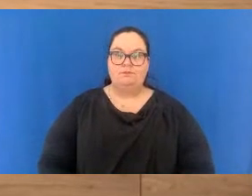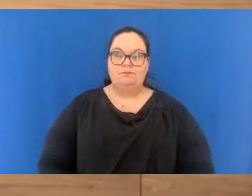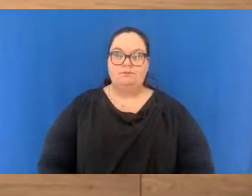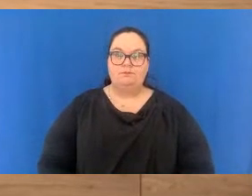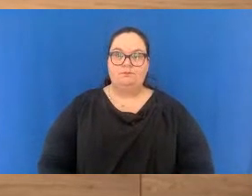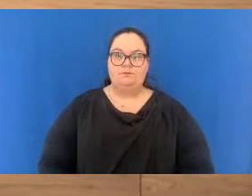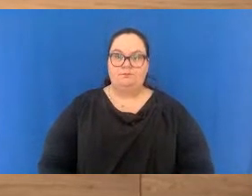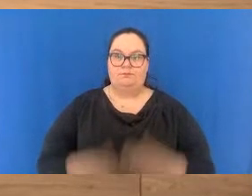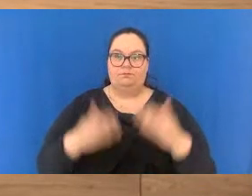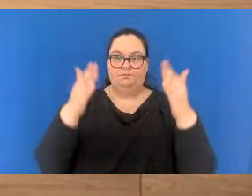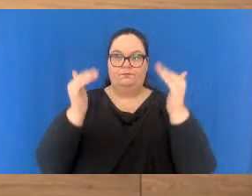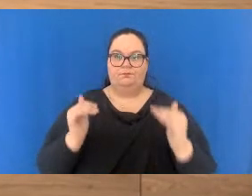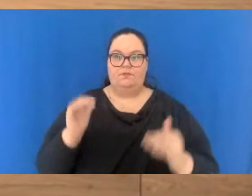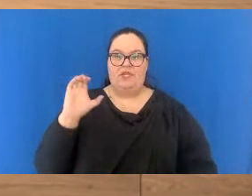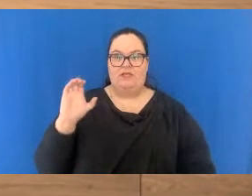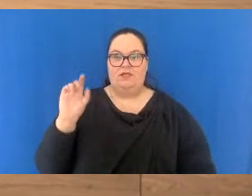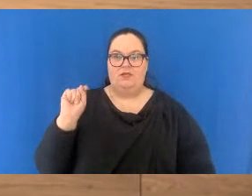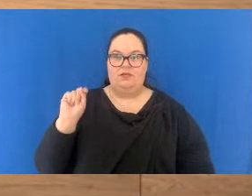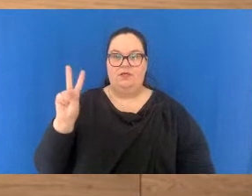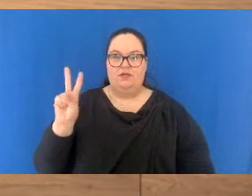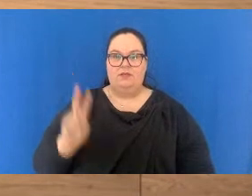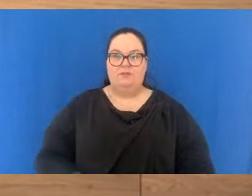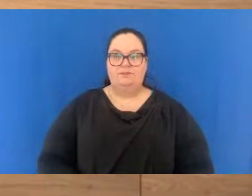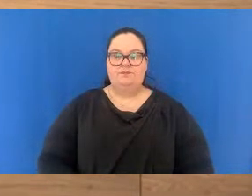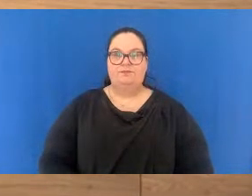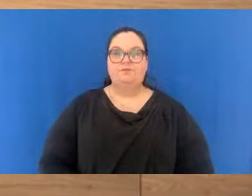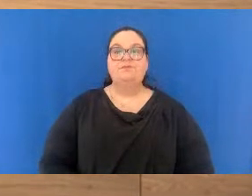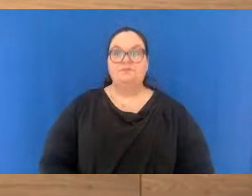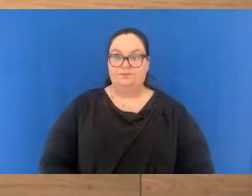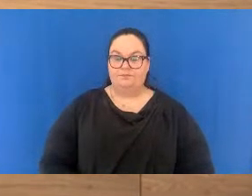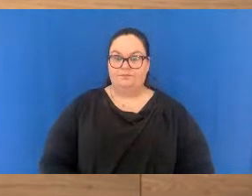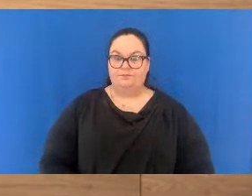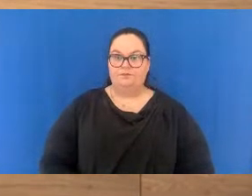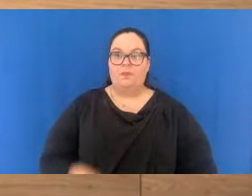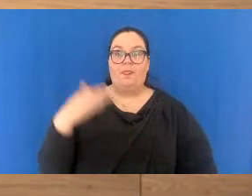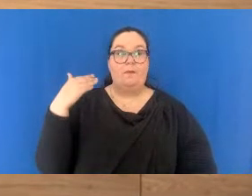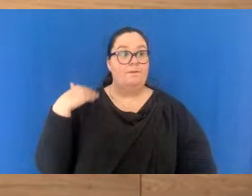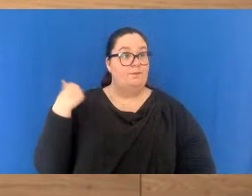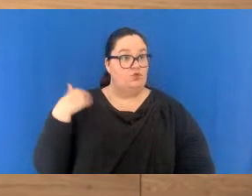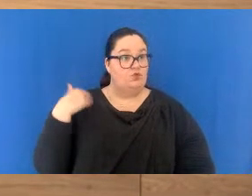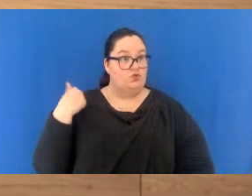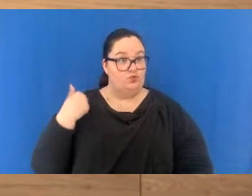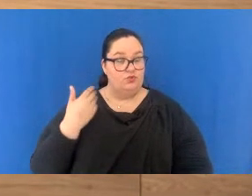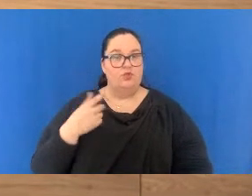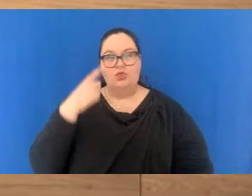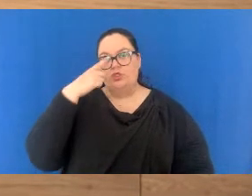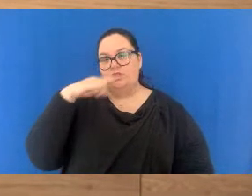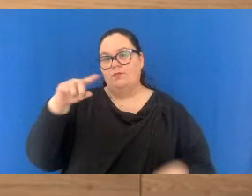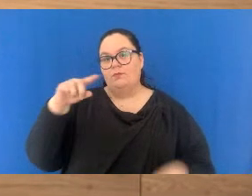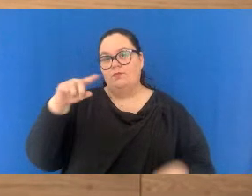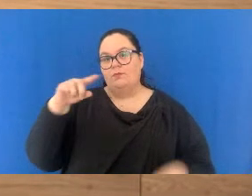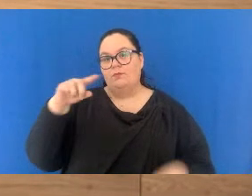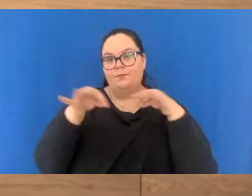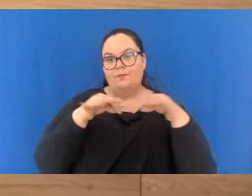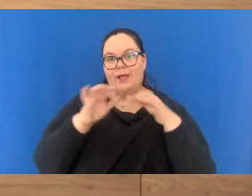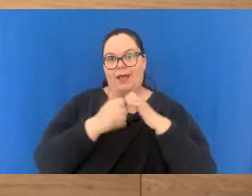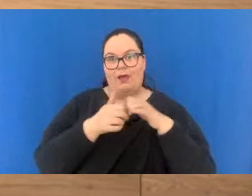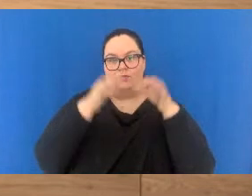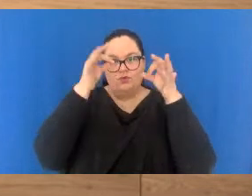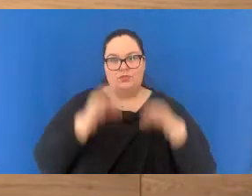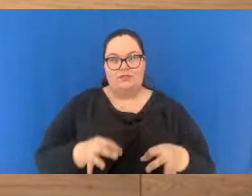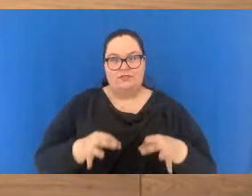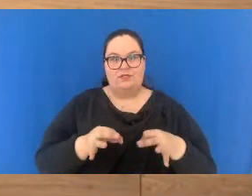Brown, CTV. Hi there, Minister. I'm wondering if you can walk us through a little bit more of what went into the decision